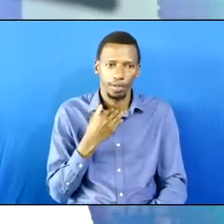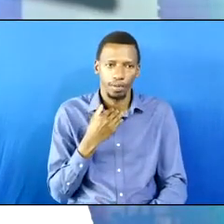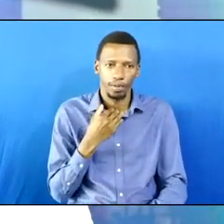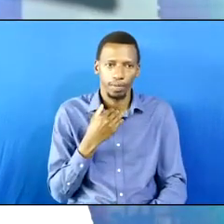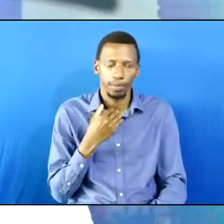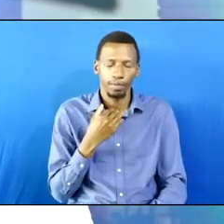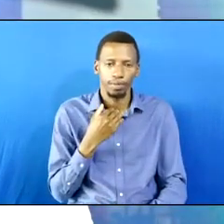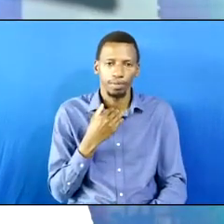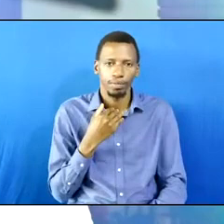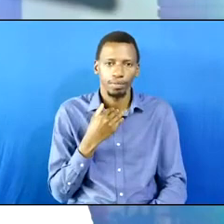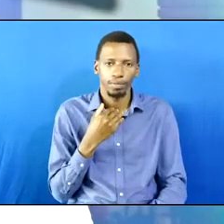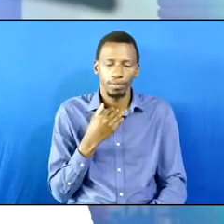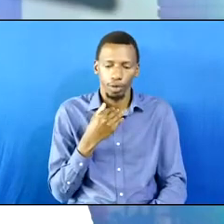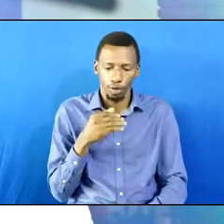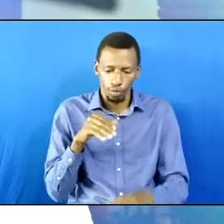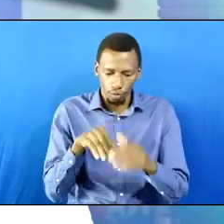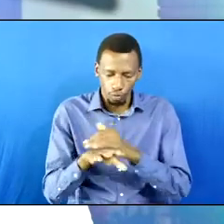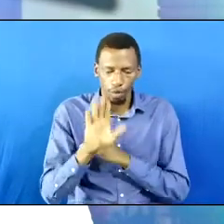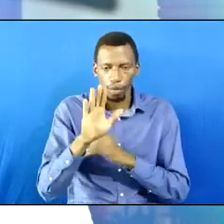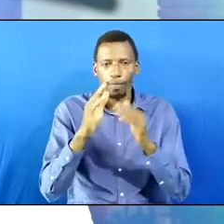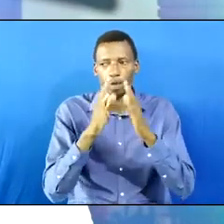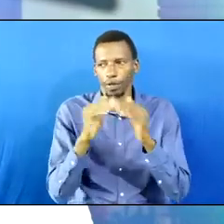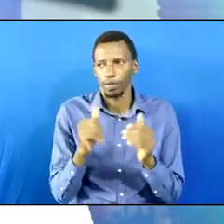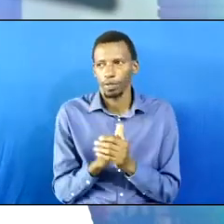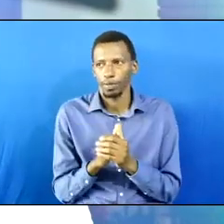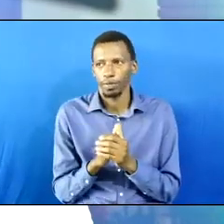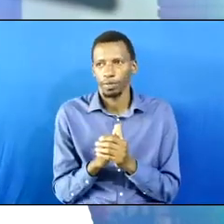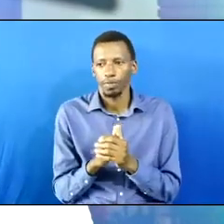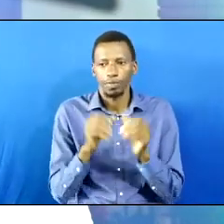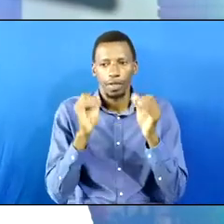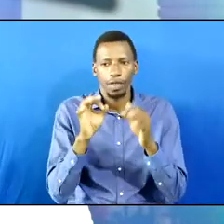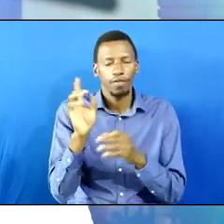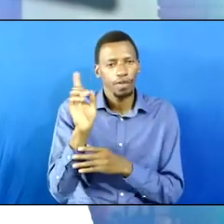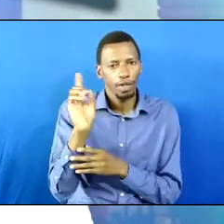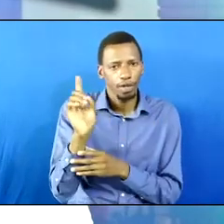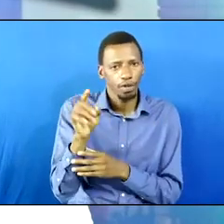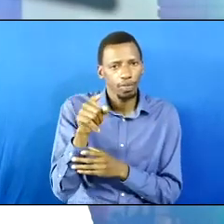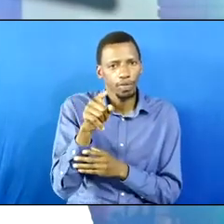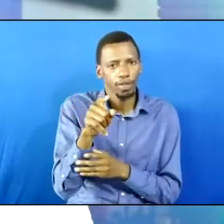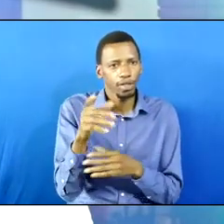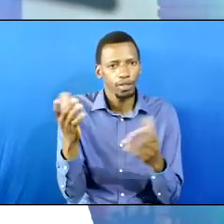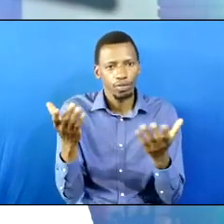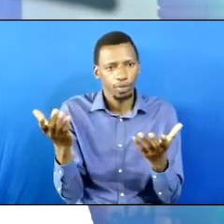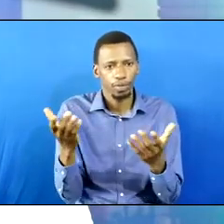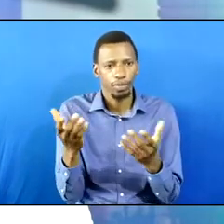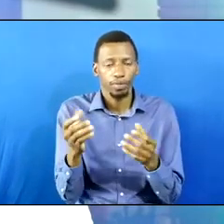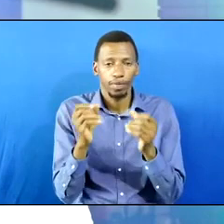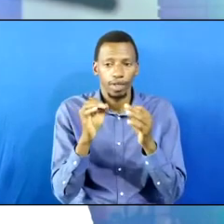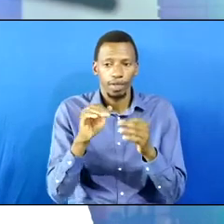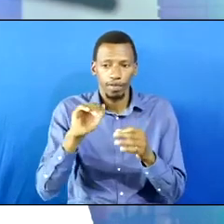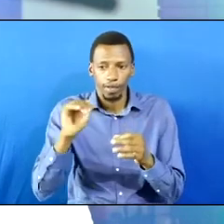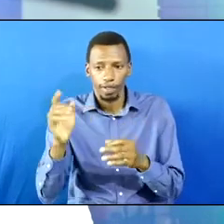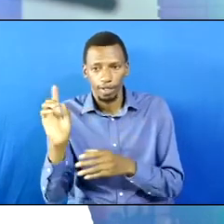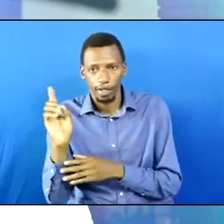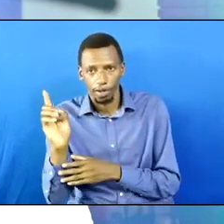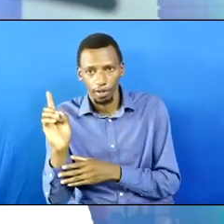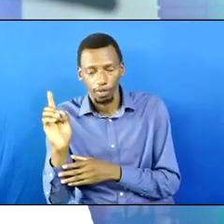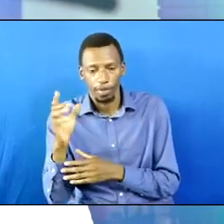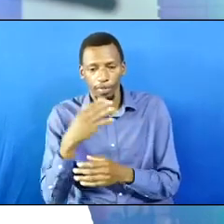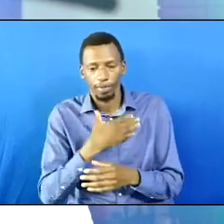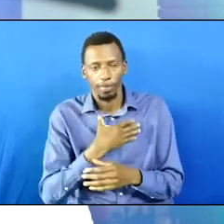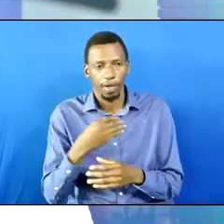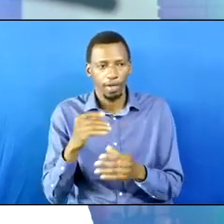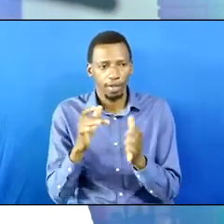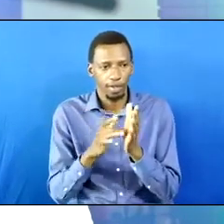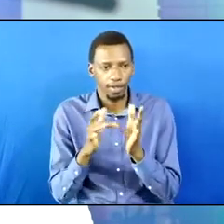his disciples in your house. What if it was in the city of Nairobi? We thank God we are in a city. What if in the city of Nairobi and